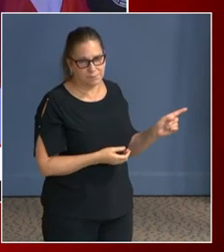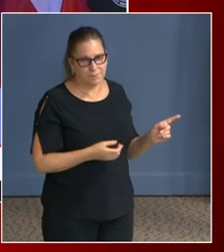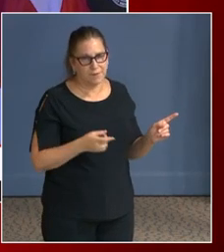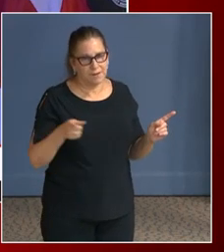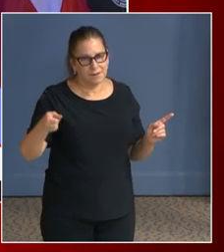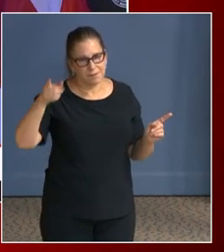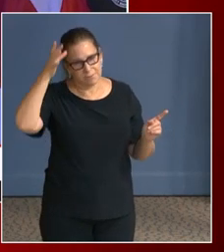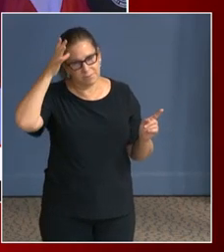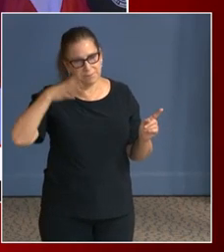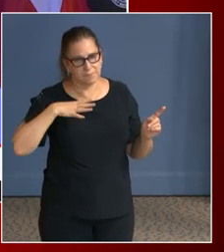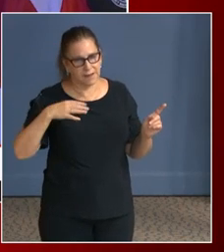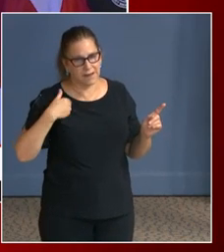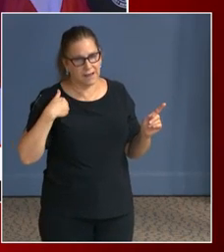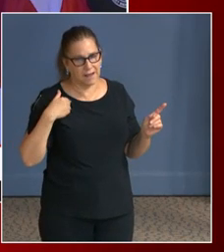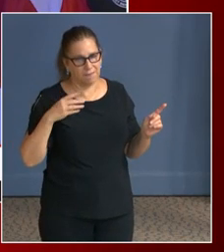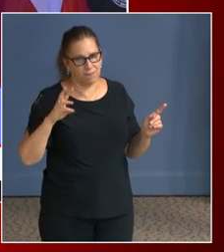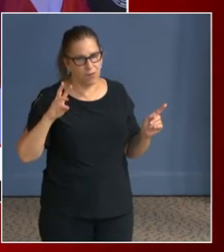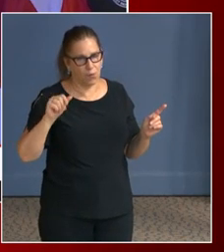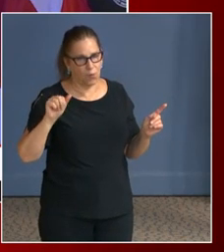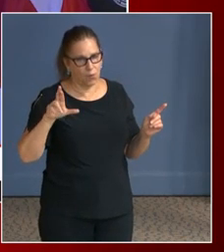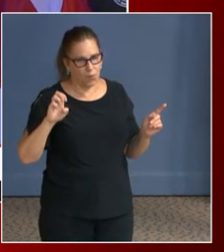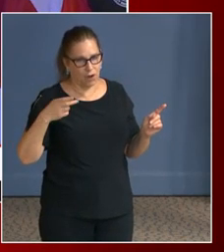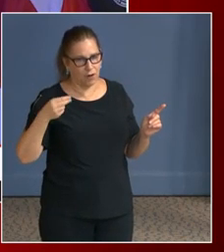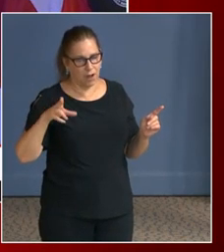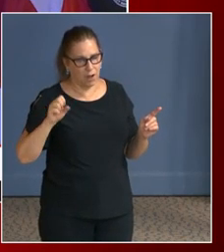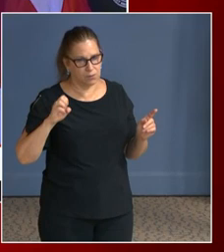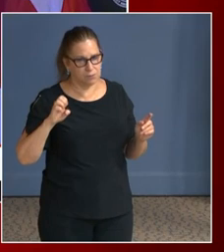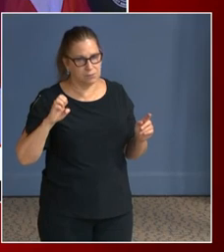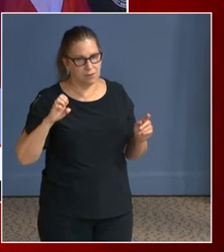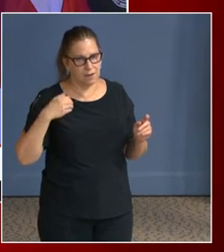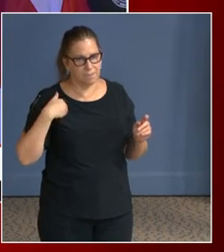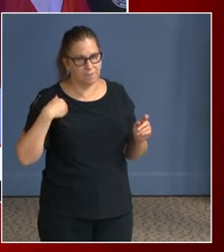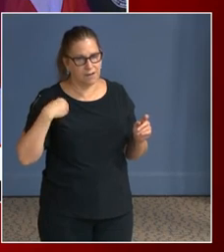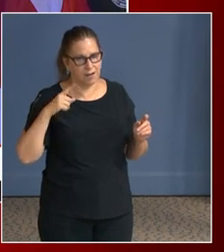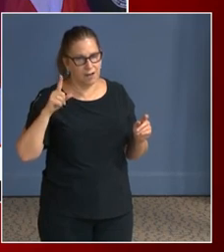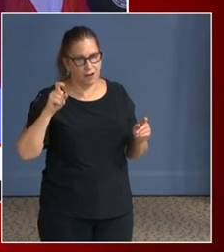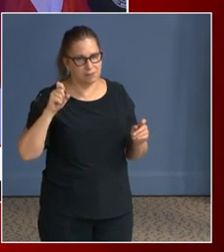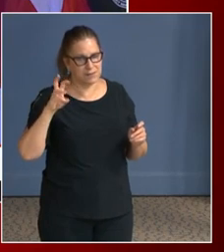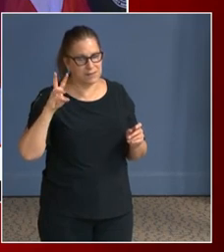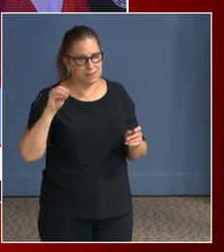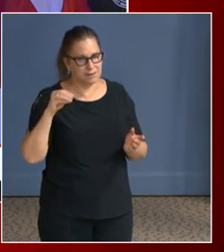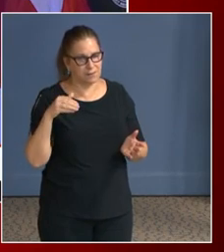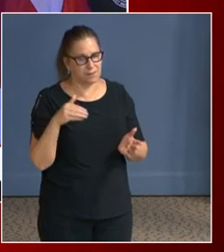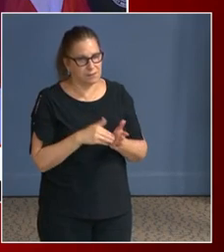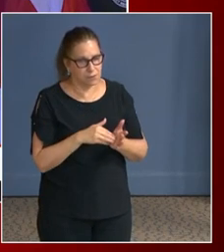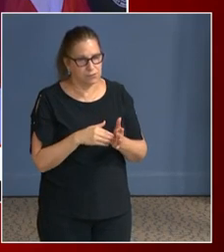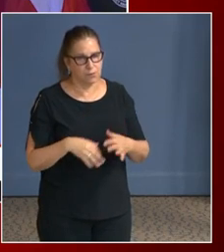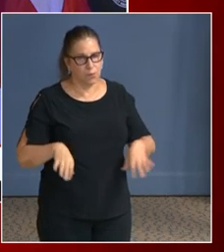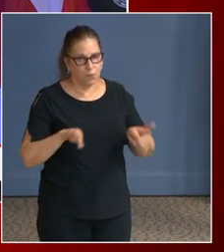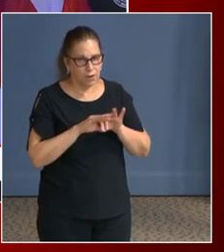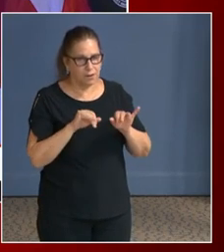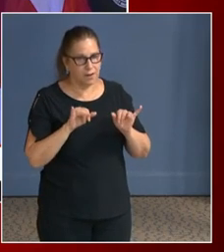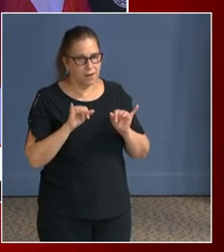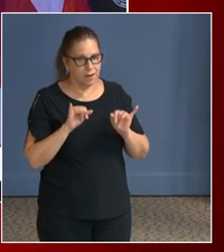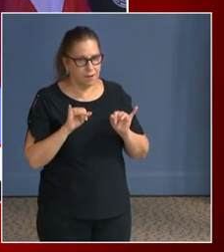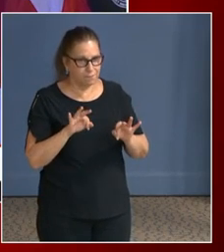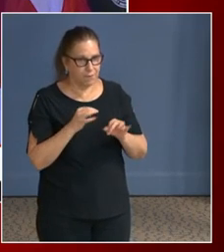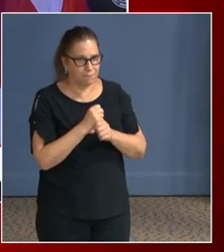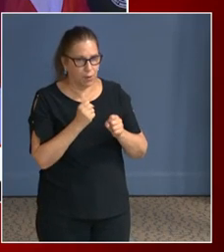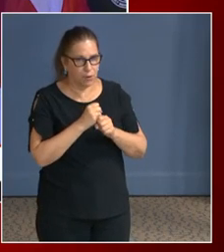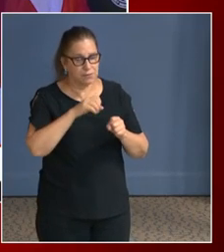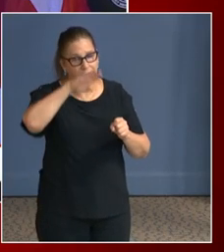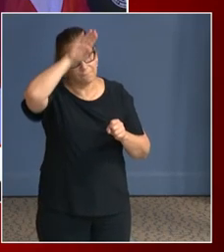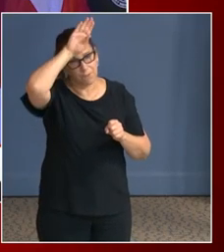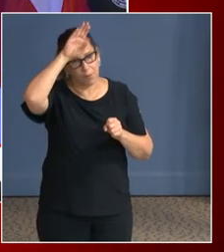has $160,000 worth of fire marshal approved fireworks that he cannot distribute